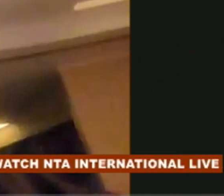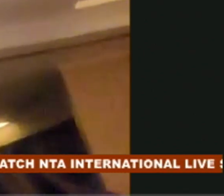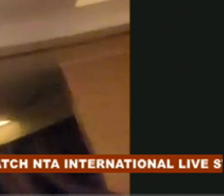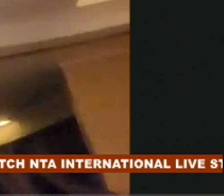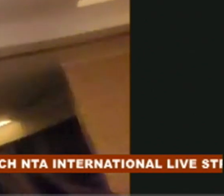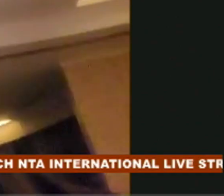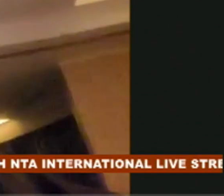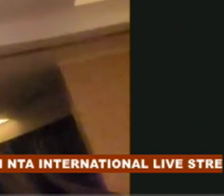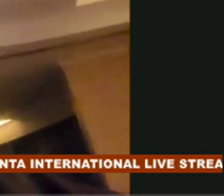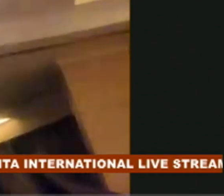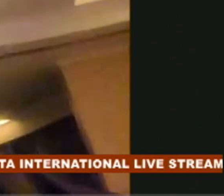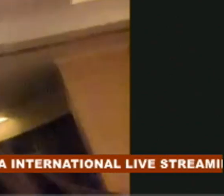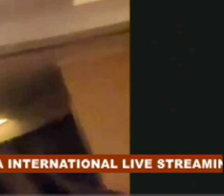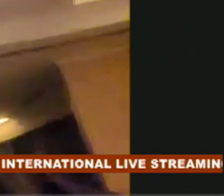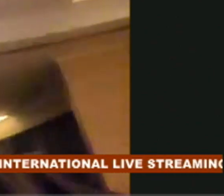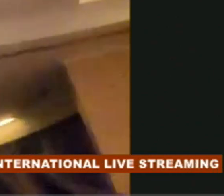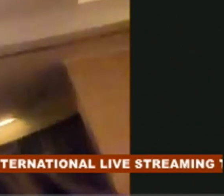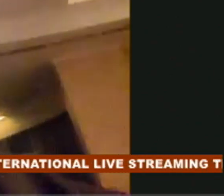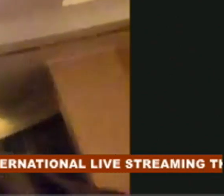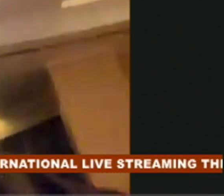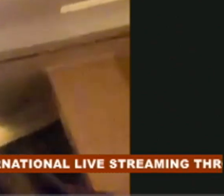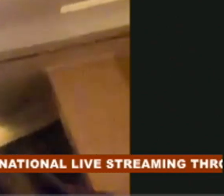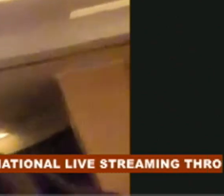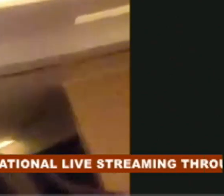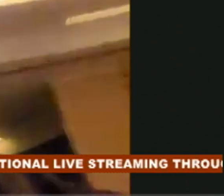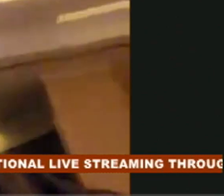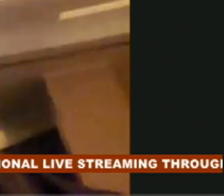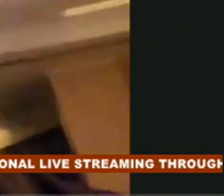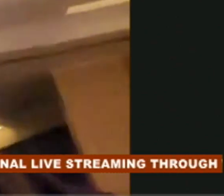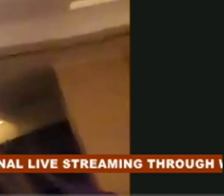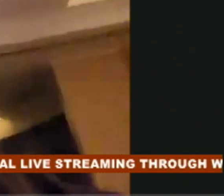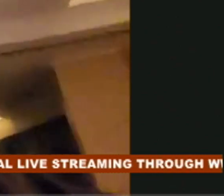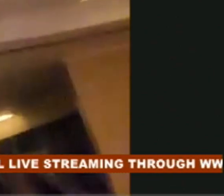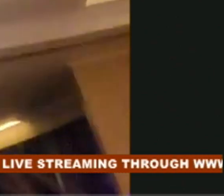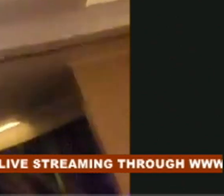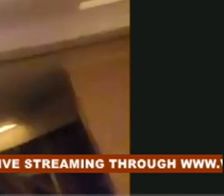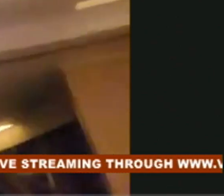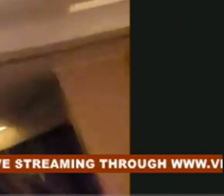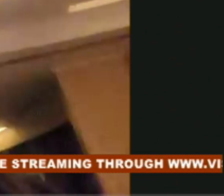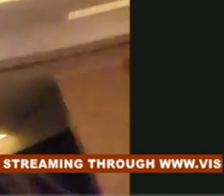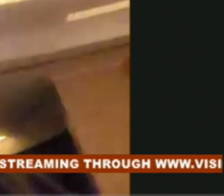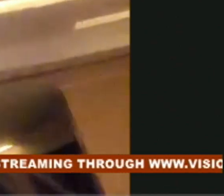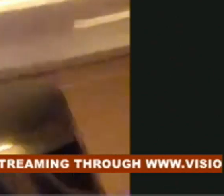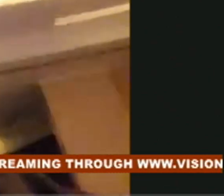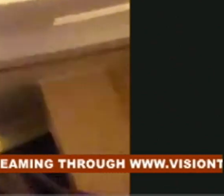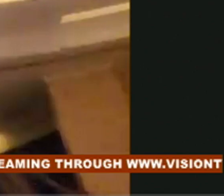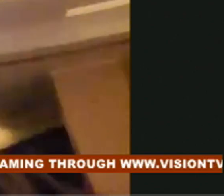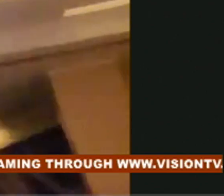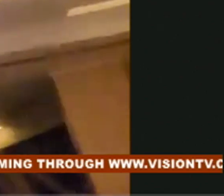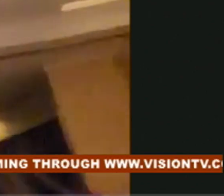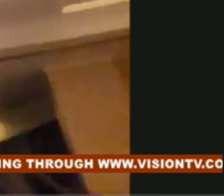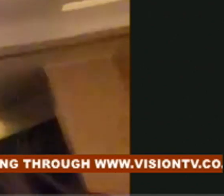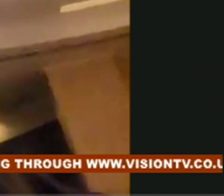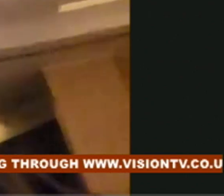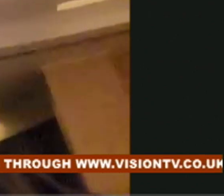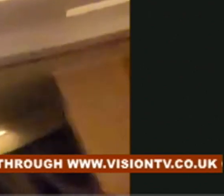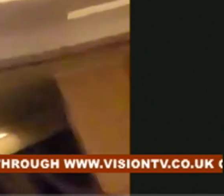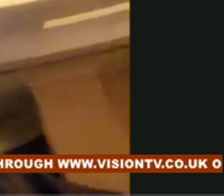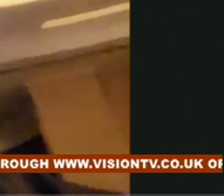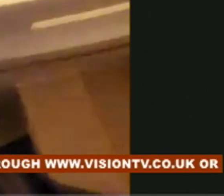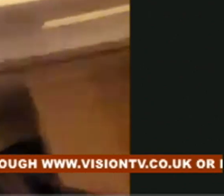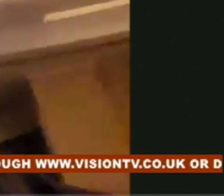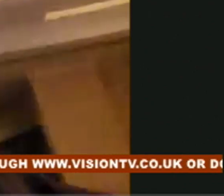engage through the embassy in Sudan, which engage a transportation company. They engaged a